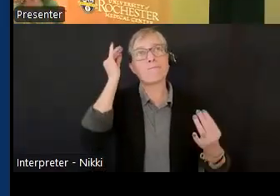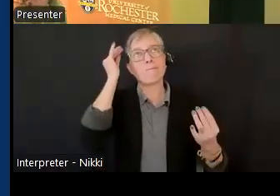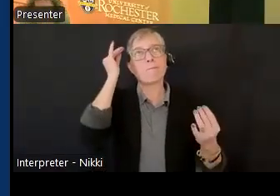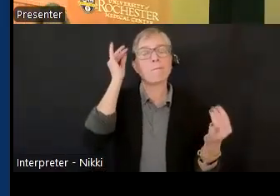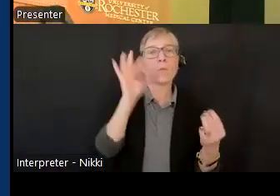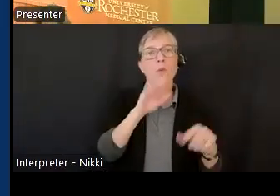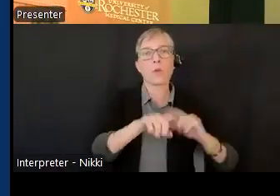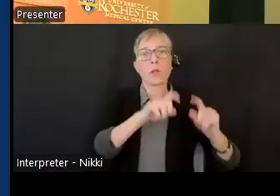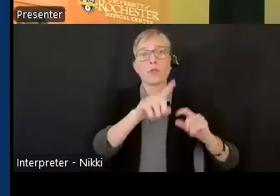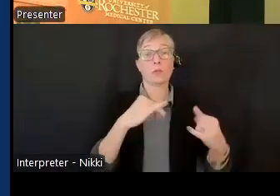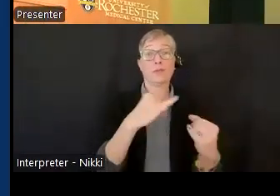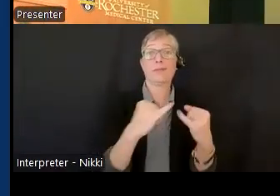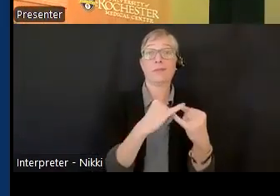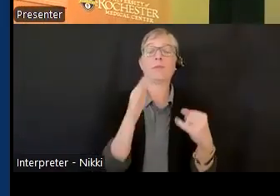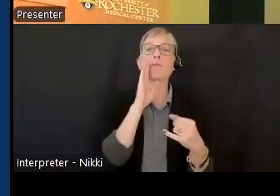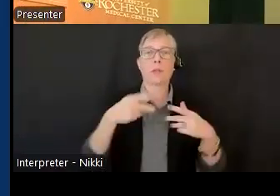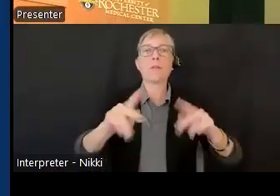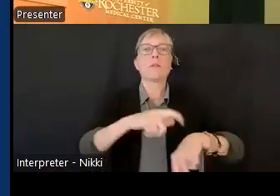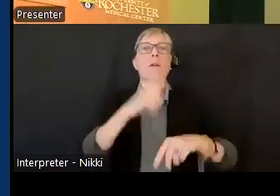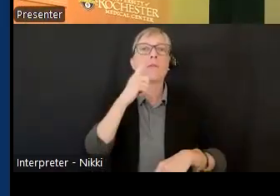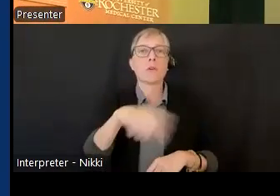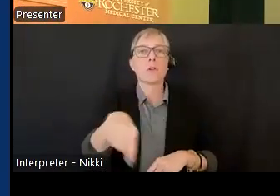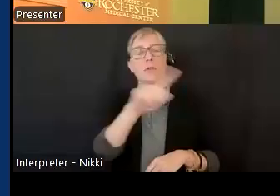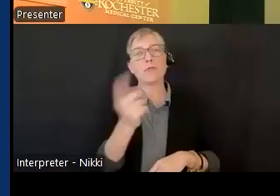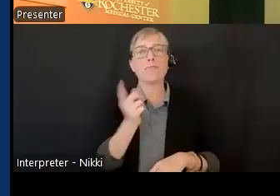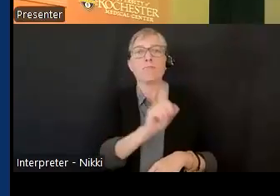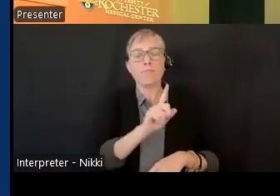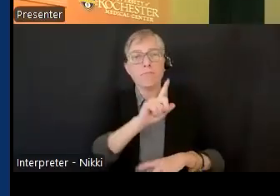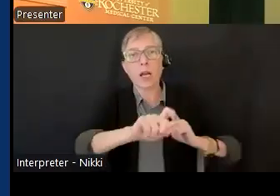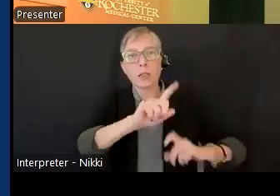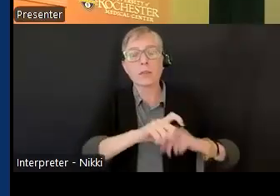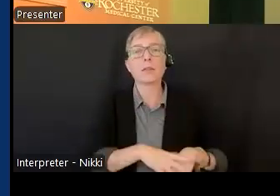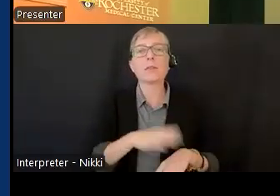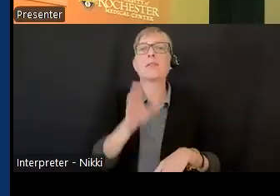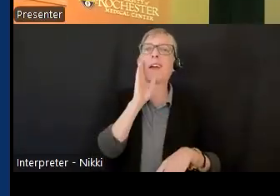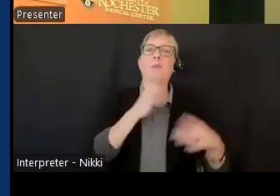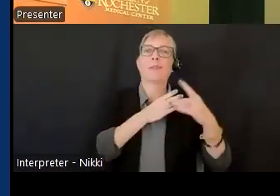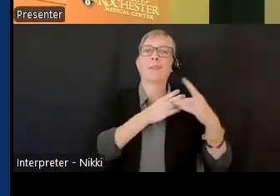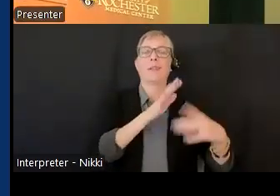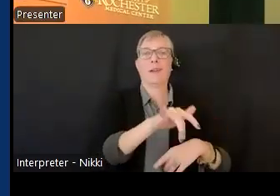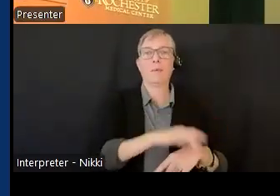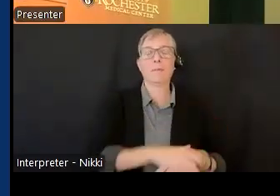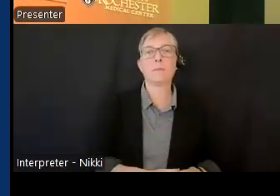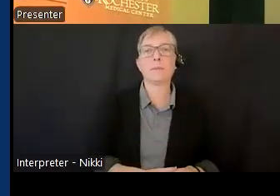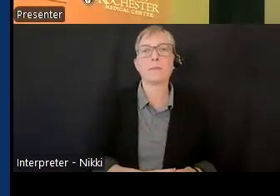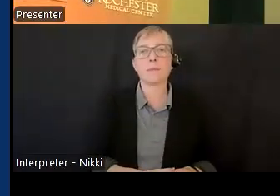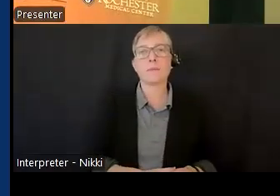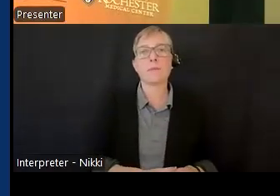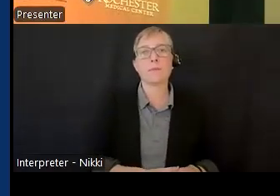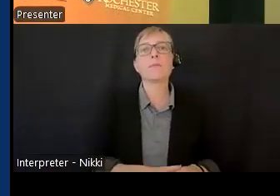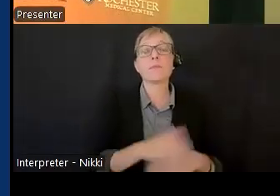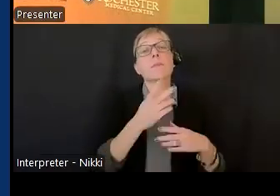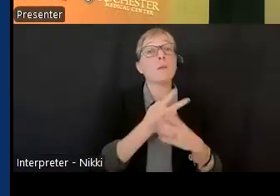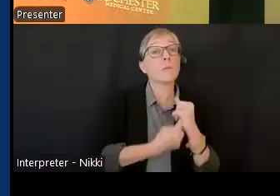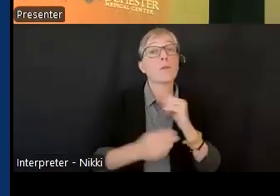out some time at the end for you to ask them. I'll be moderating the discussion at the conclusion of the session, combining both in-person questions